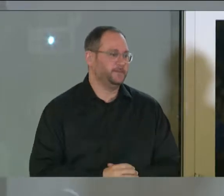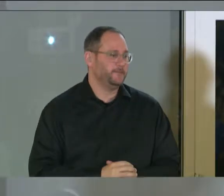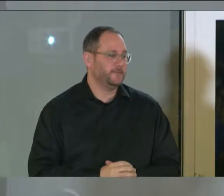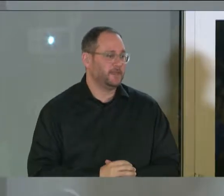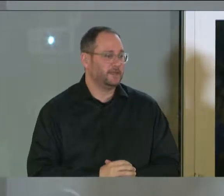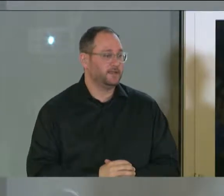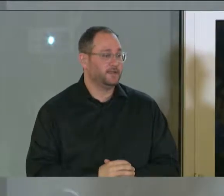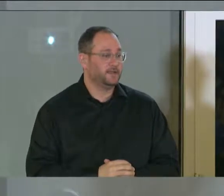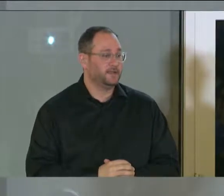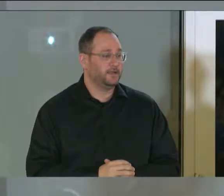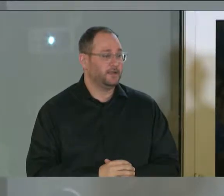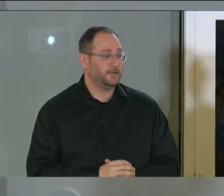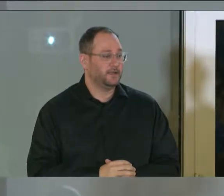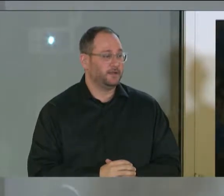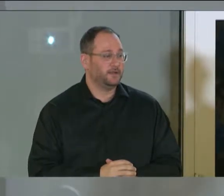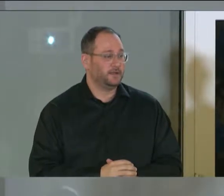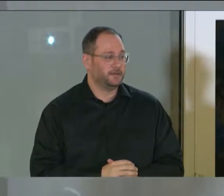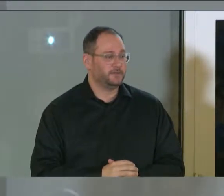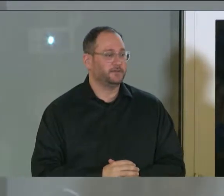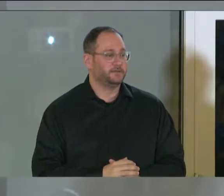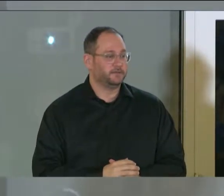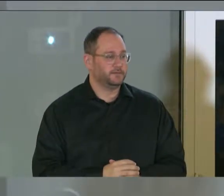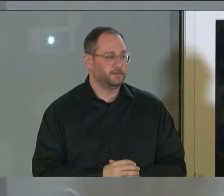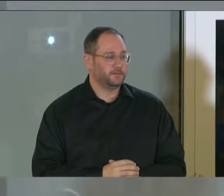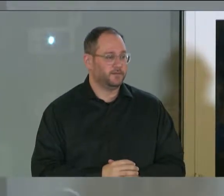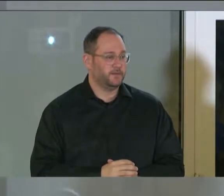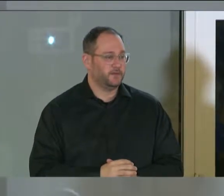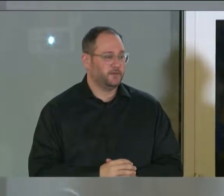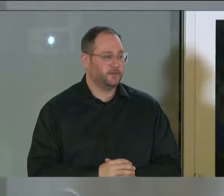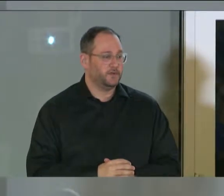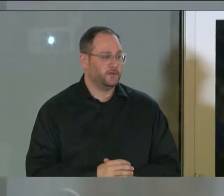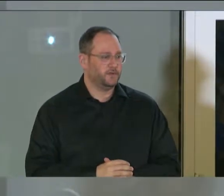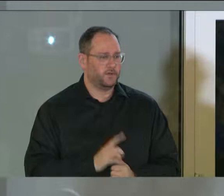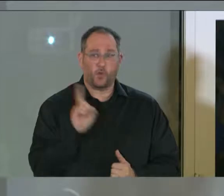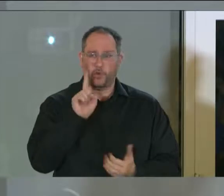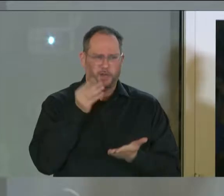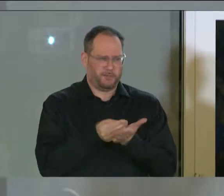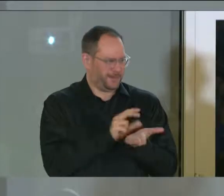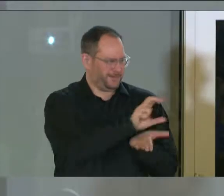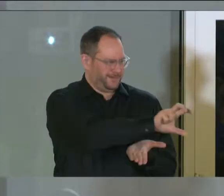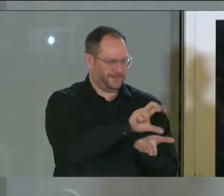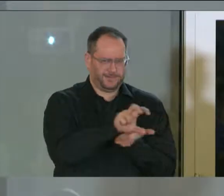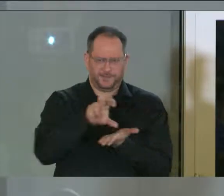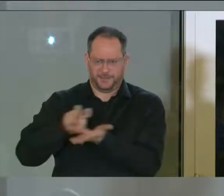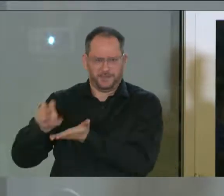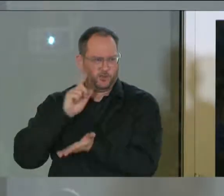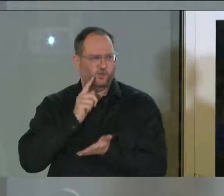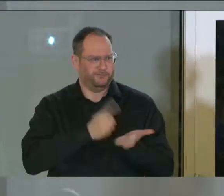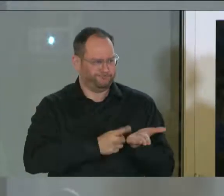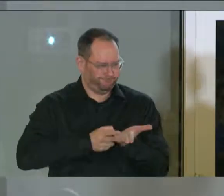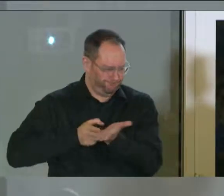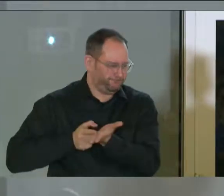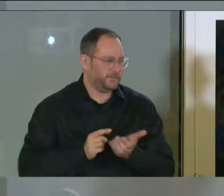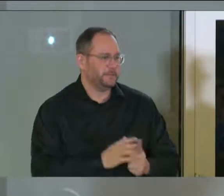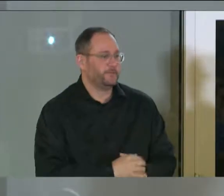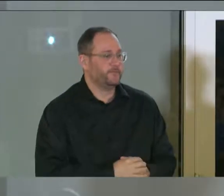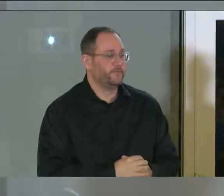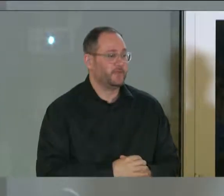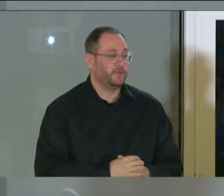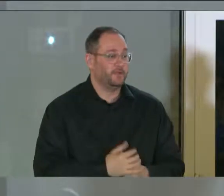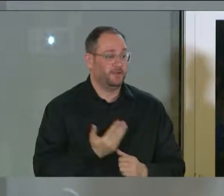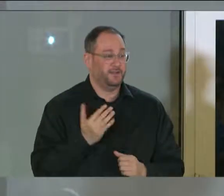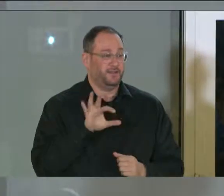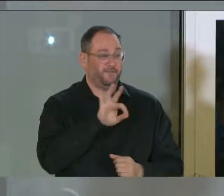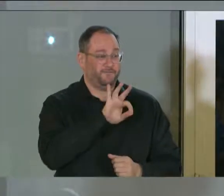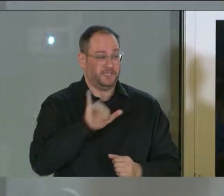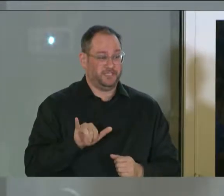budget is and where all those funds go. So let me start off with some of the highlights from our fiscal year 2019 budget, which is the fiscal year